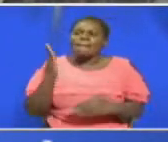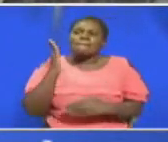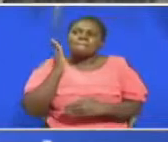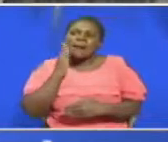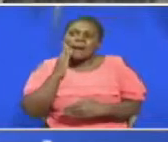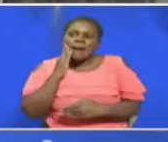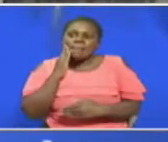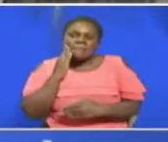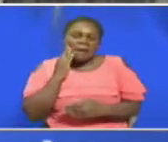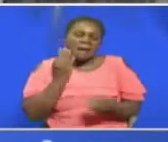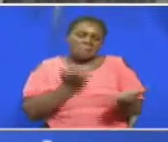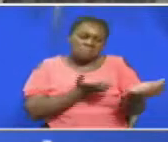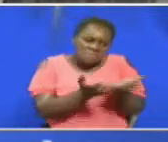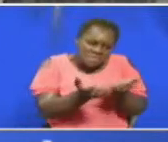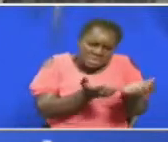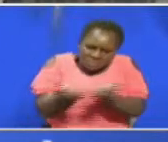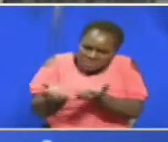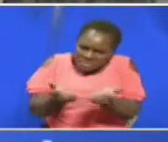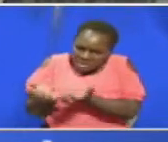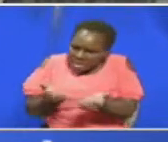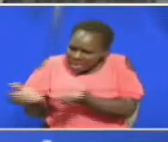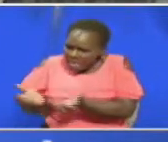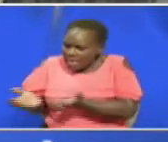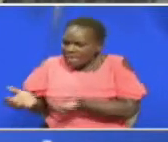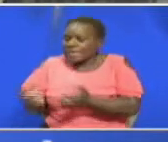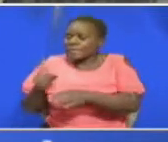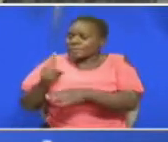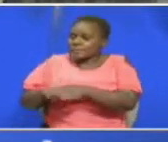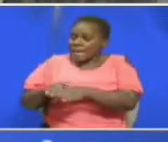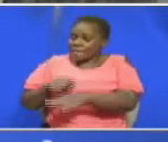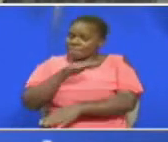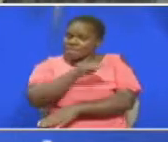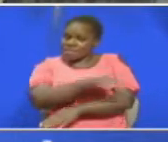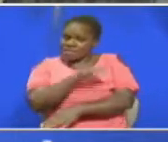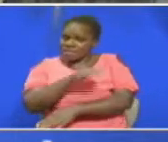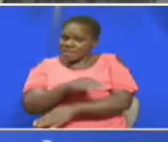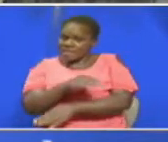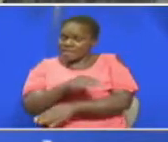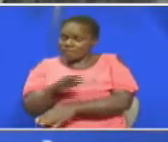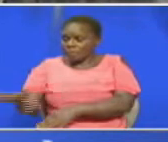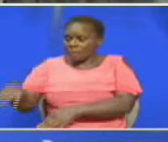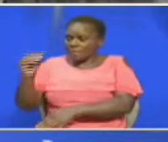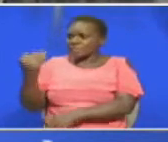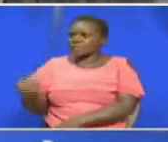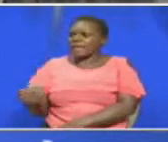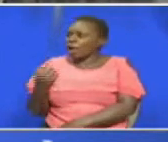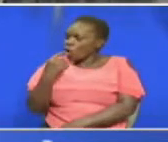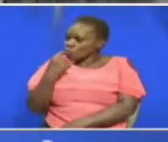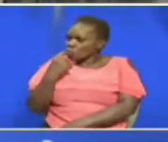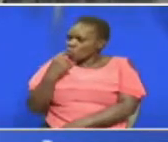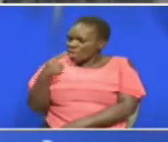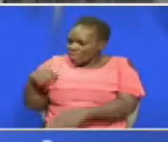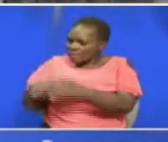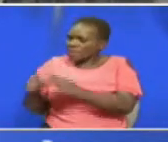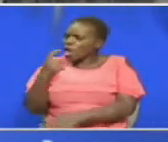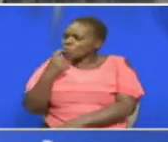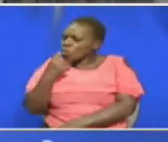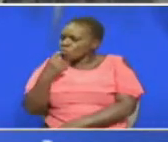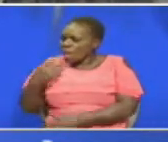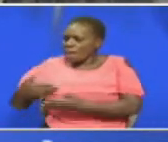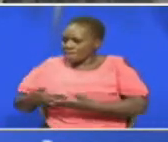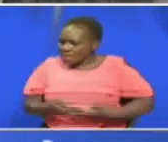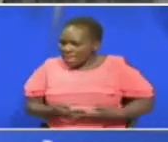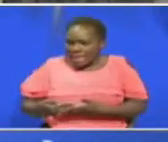mothers take time to sell their ware. And when the time comes to suckle their children, the mothers walk there at the time they